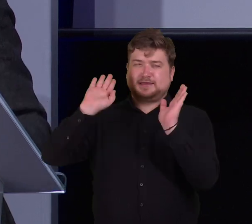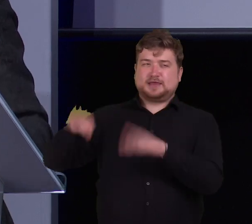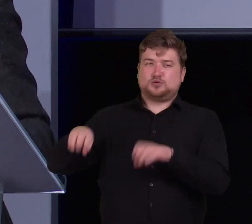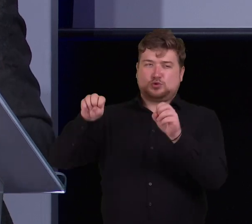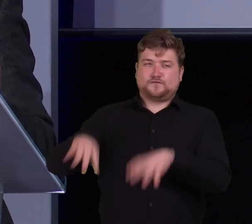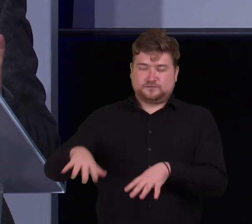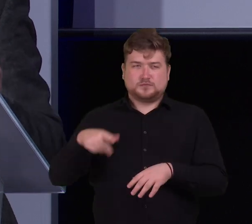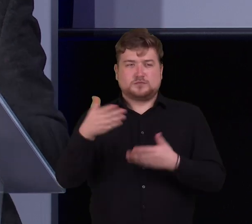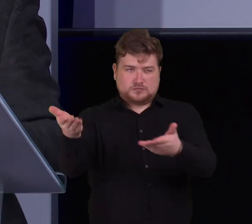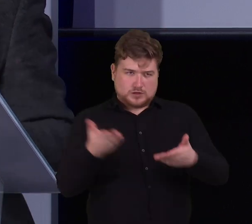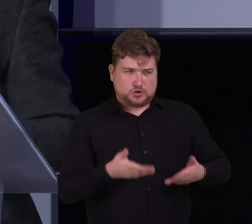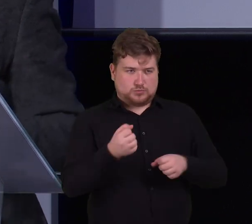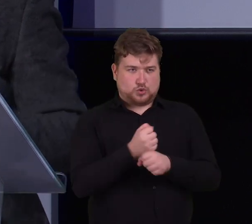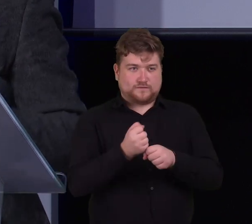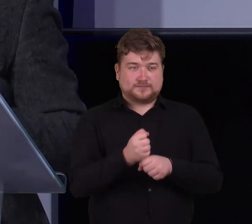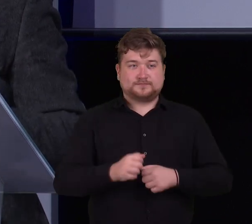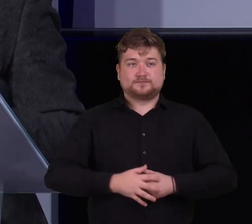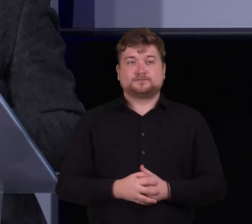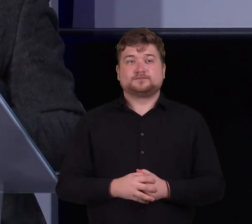22 minutes or 20 minutes. I